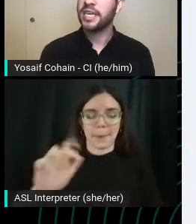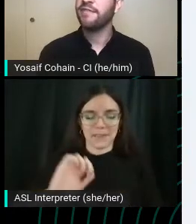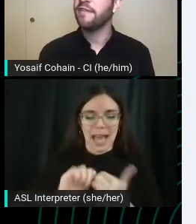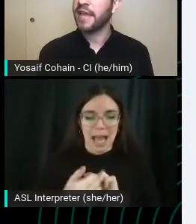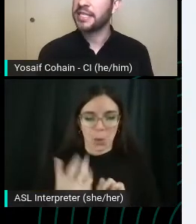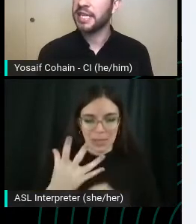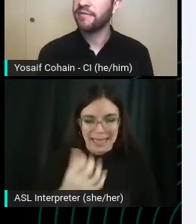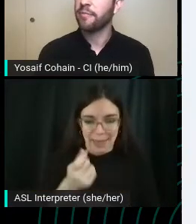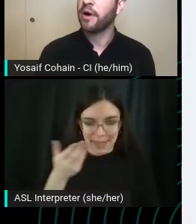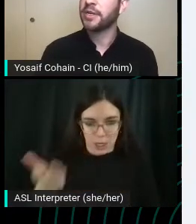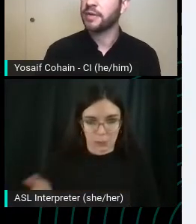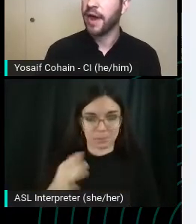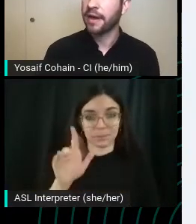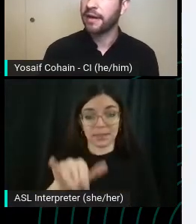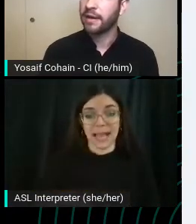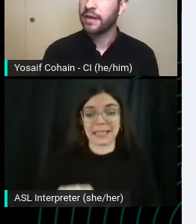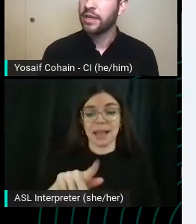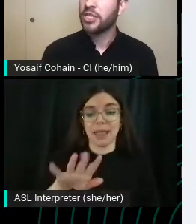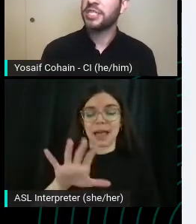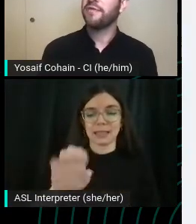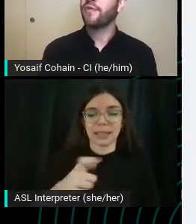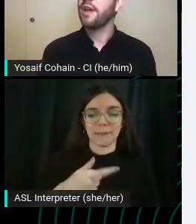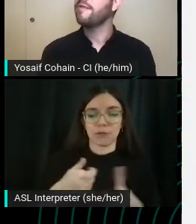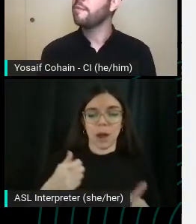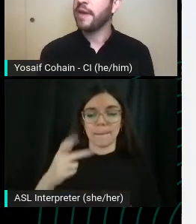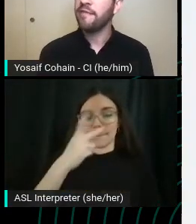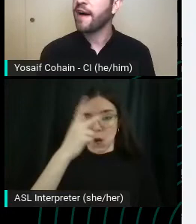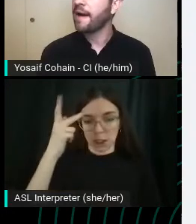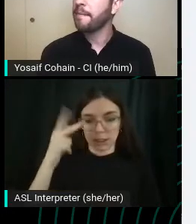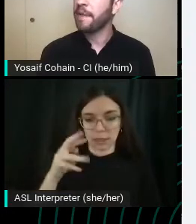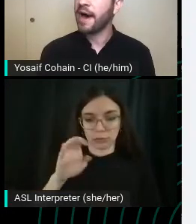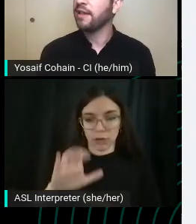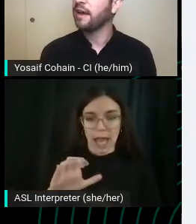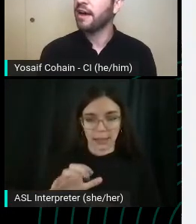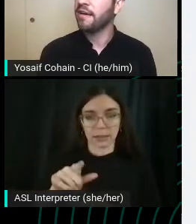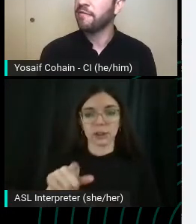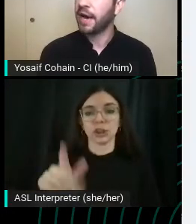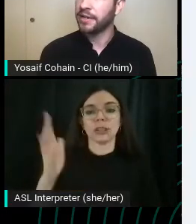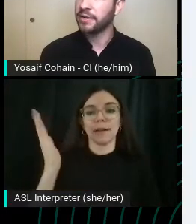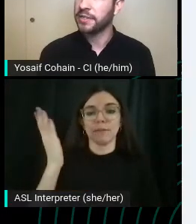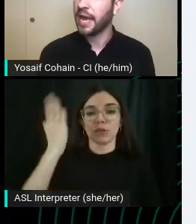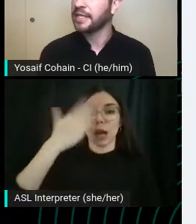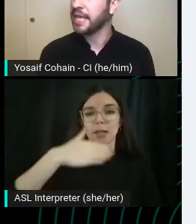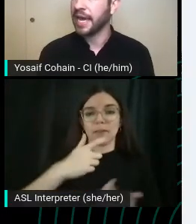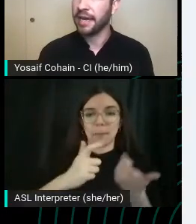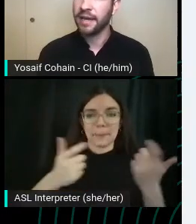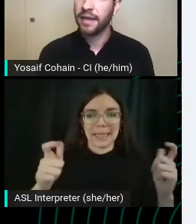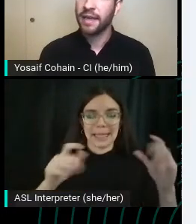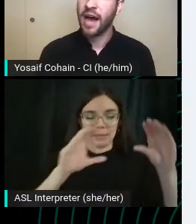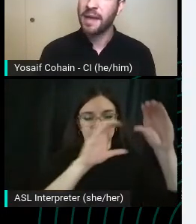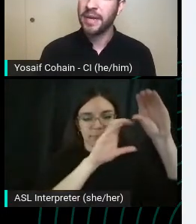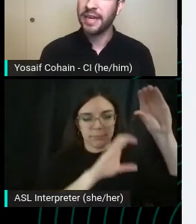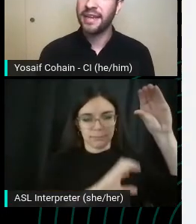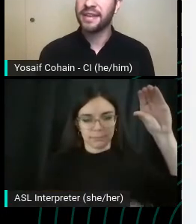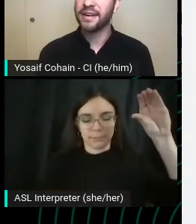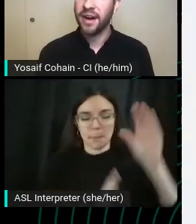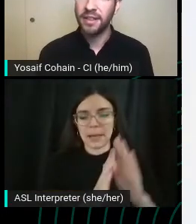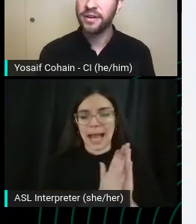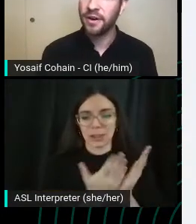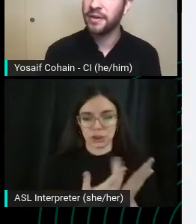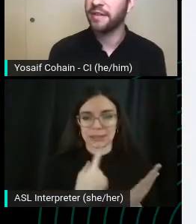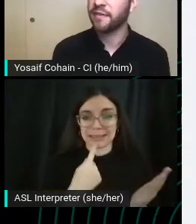This is a GIF of Leslie from Parks and Rec. She's in front of a big pile of binders and saying, I mean,